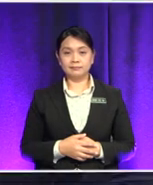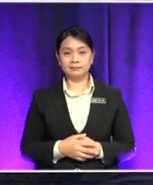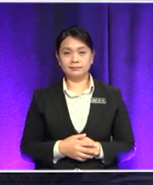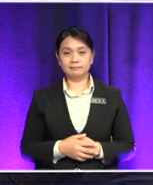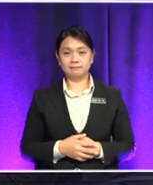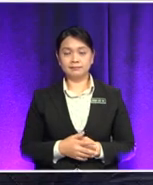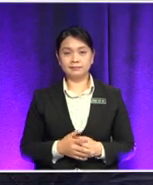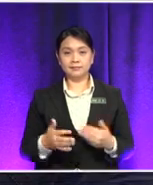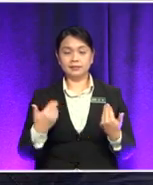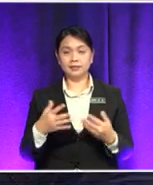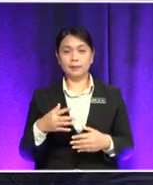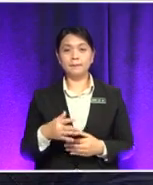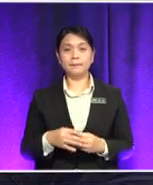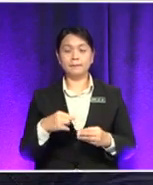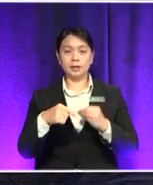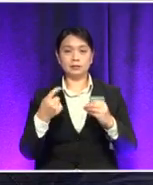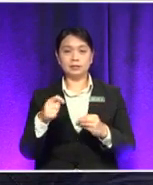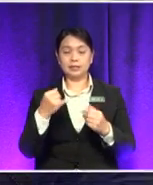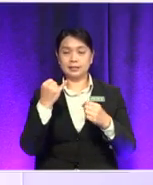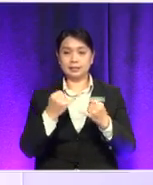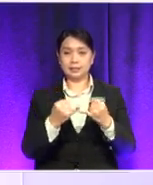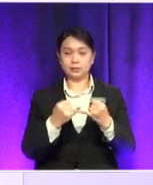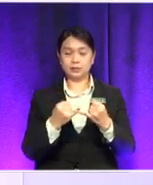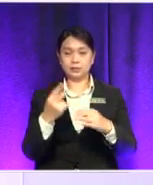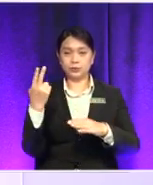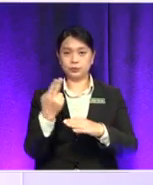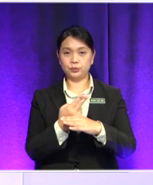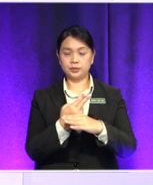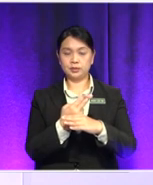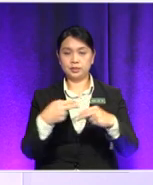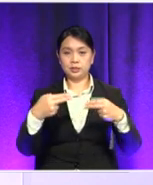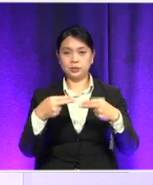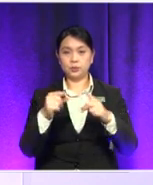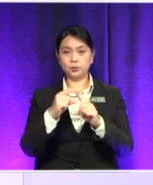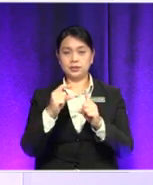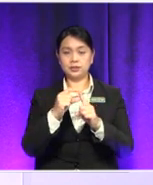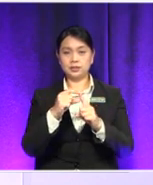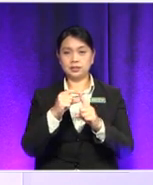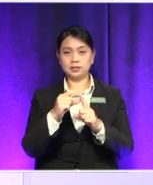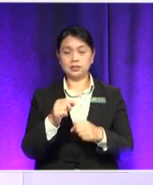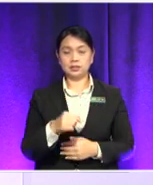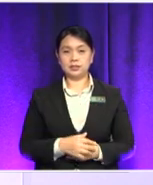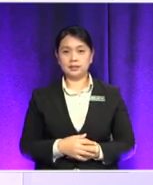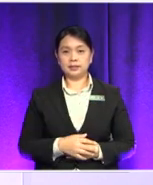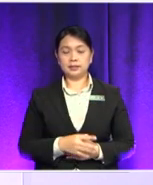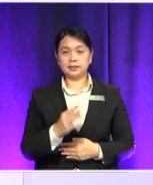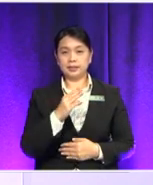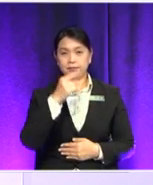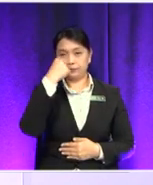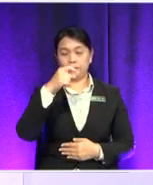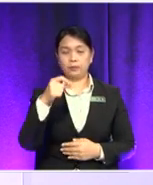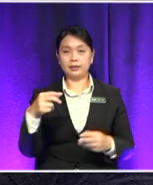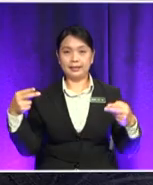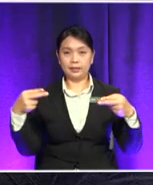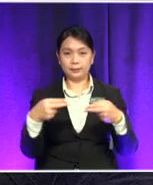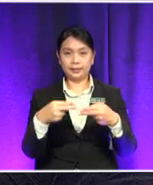Okay, how about the last one? Uses linking words or phrases and writes in formal style. How about we try it